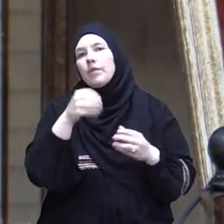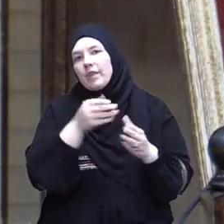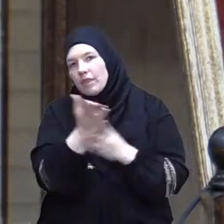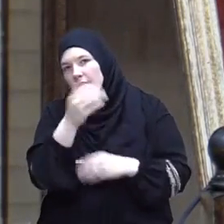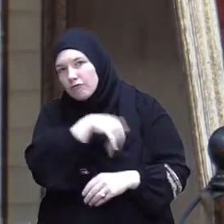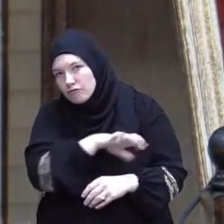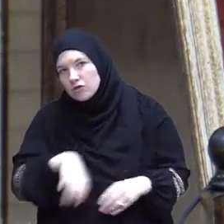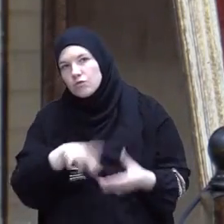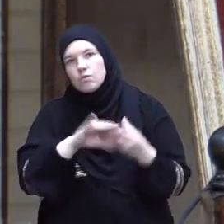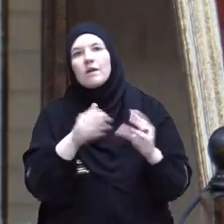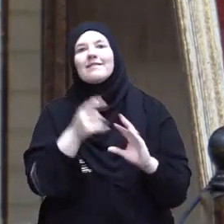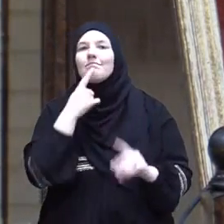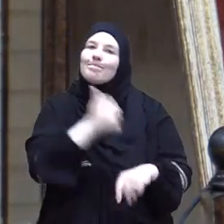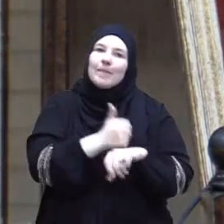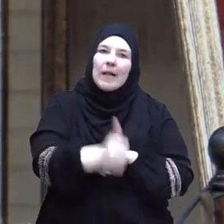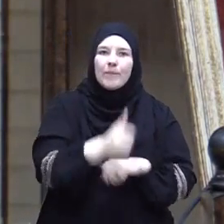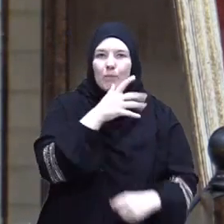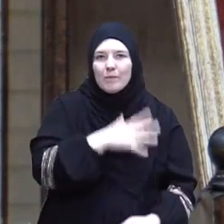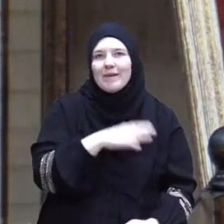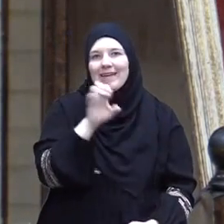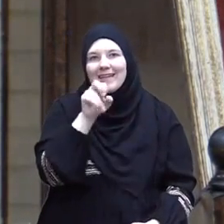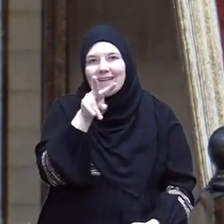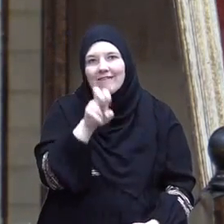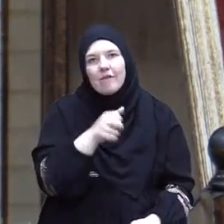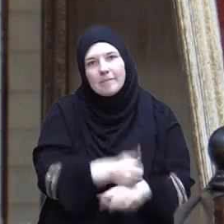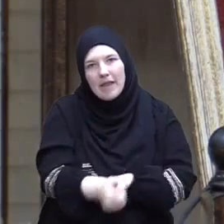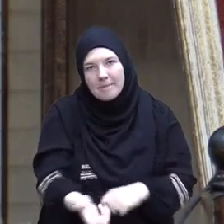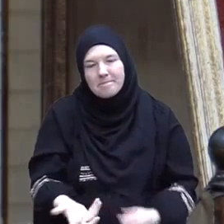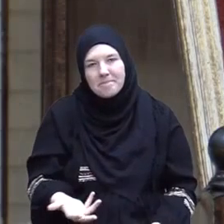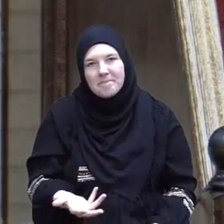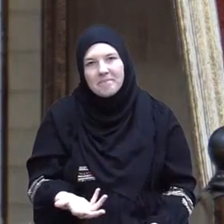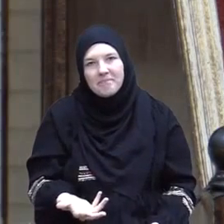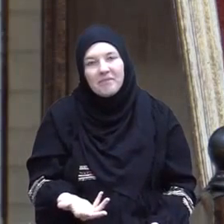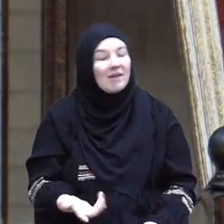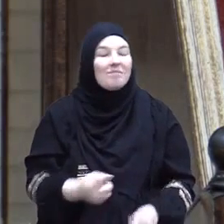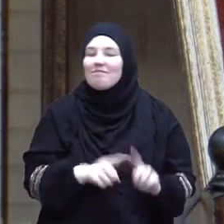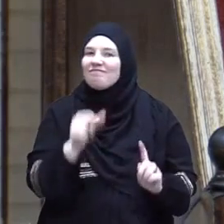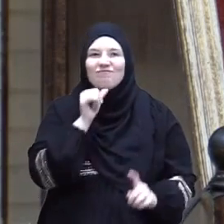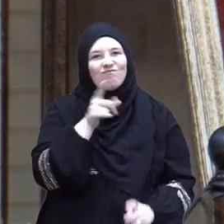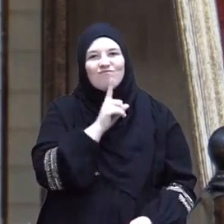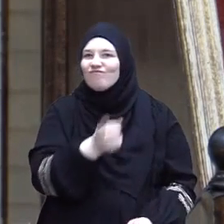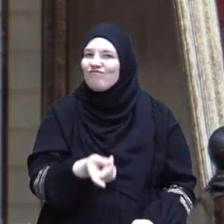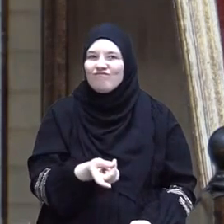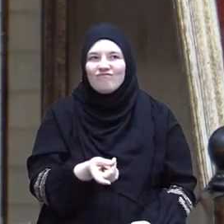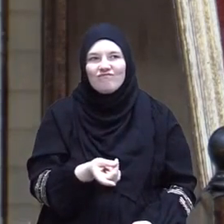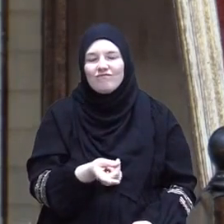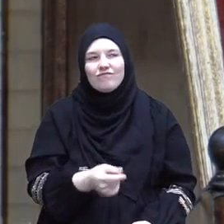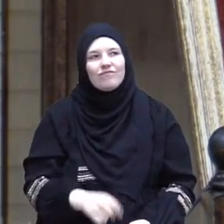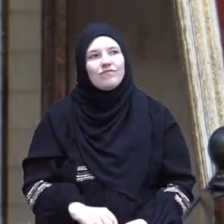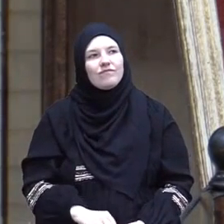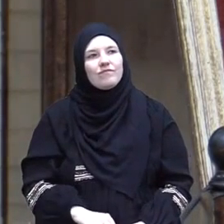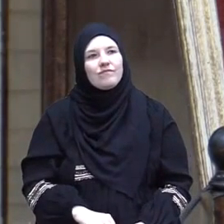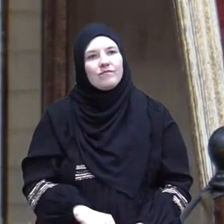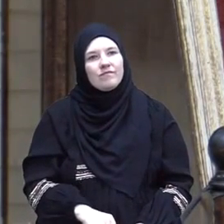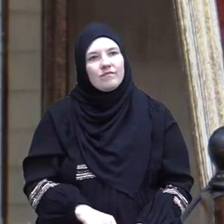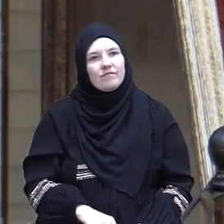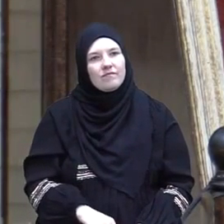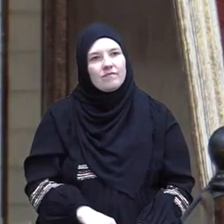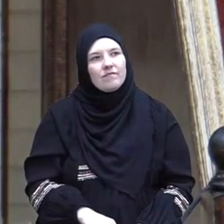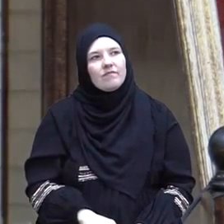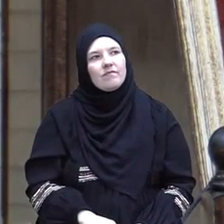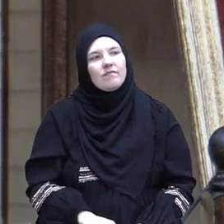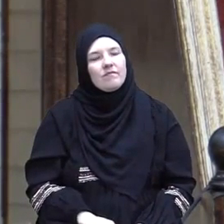together among the wrongdoers if they do what? If they get near the tree, if they eat from the tree. So